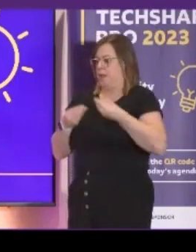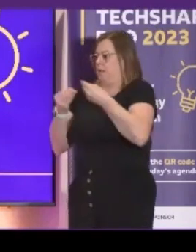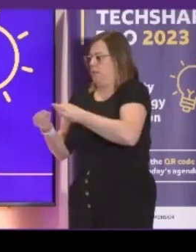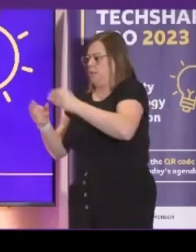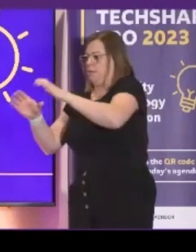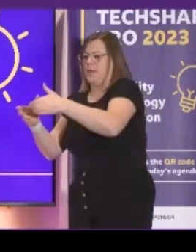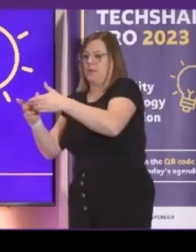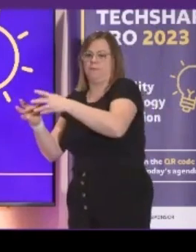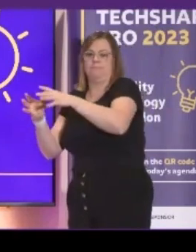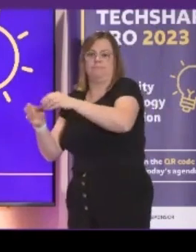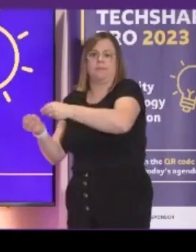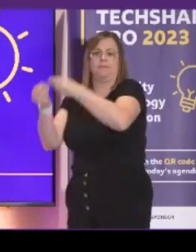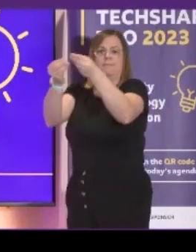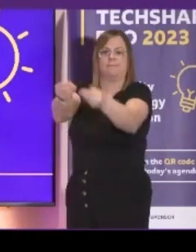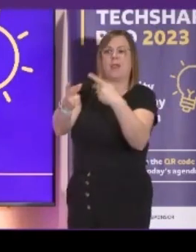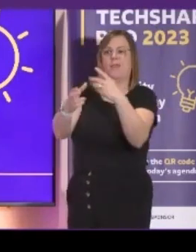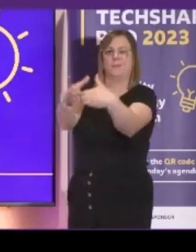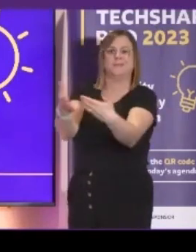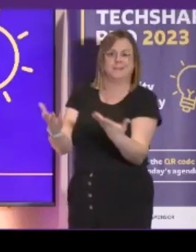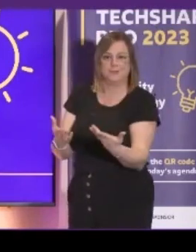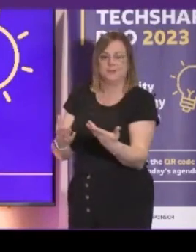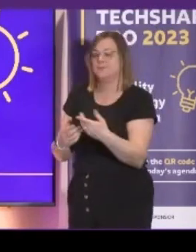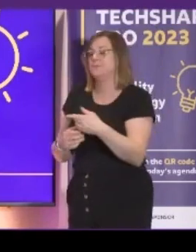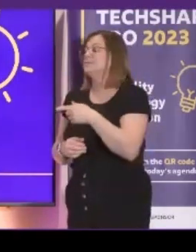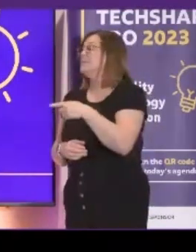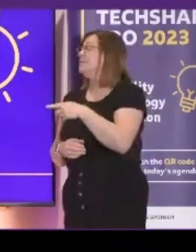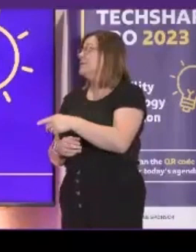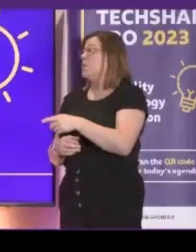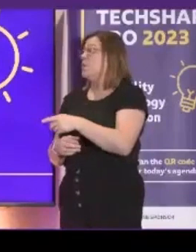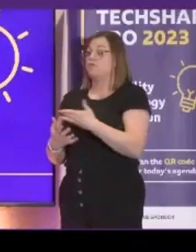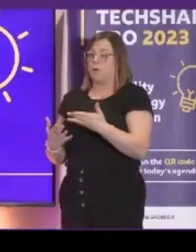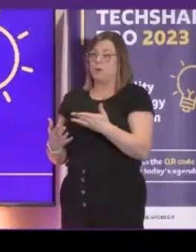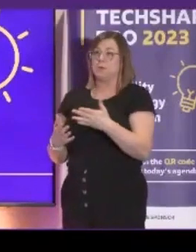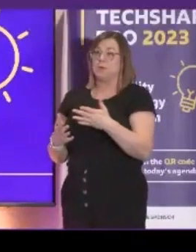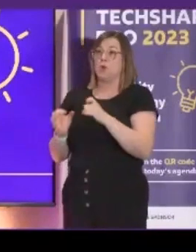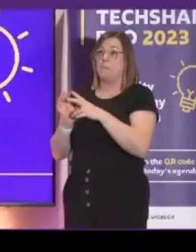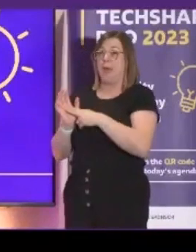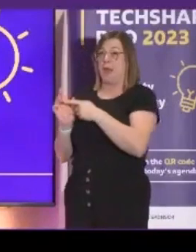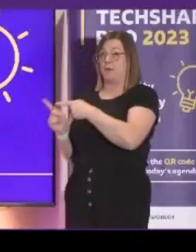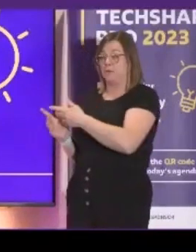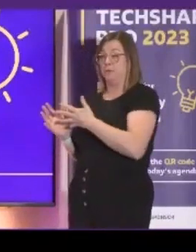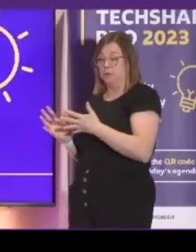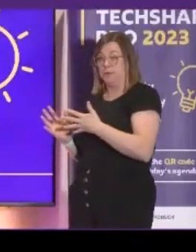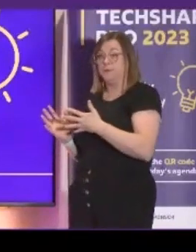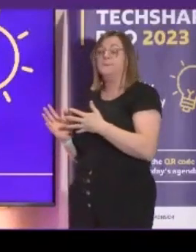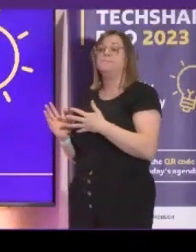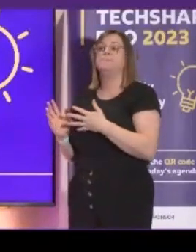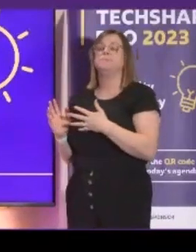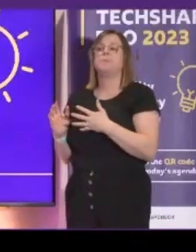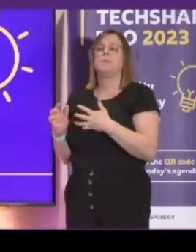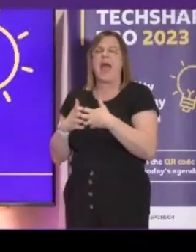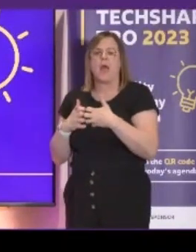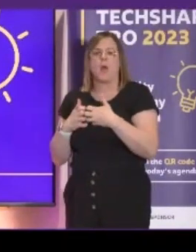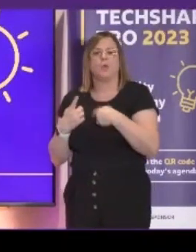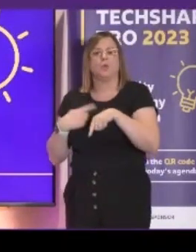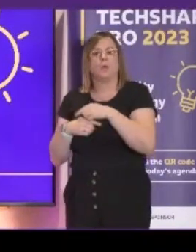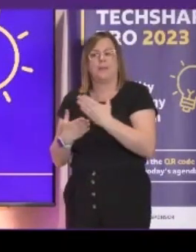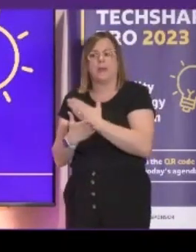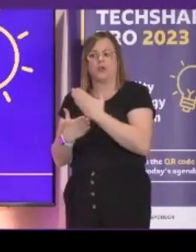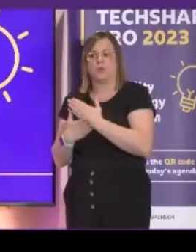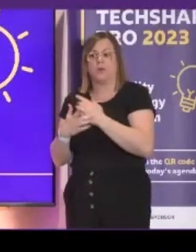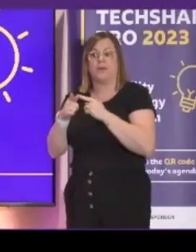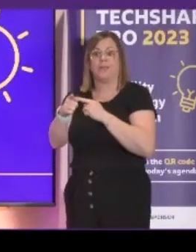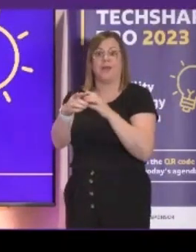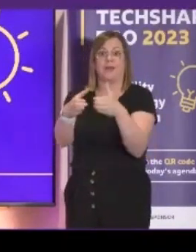question, maybe start off with you, Ben. How do we ensure that